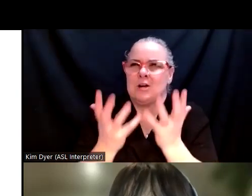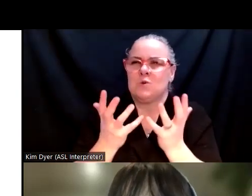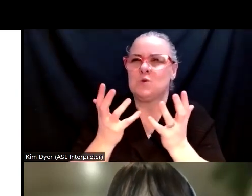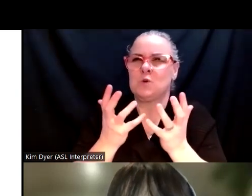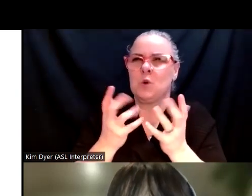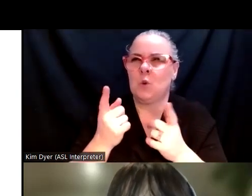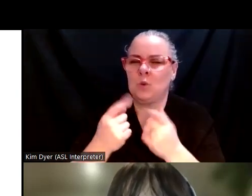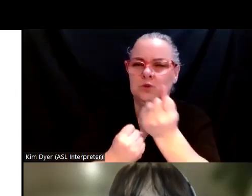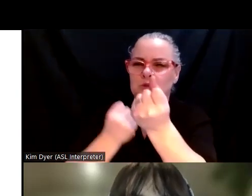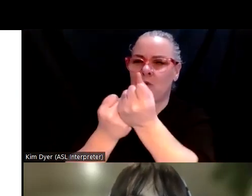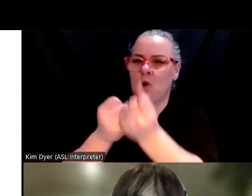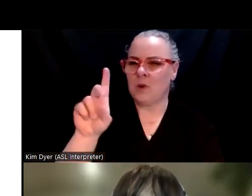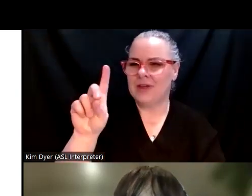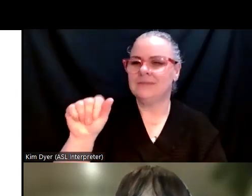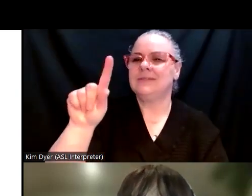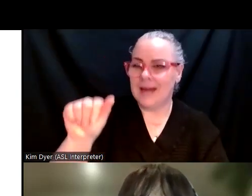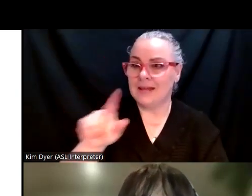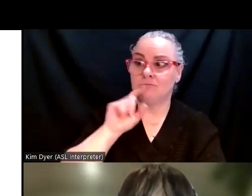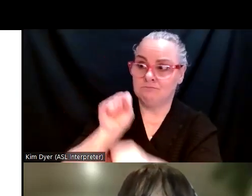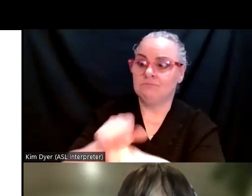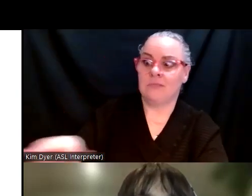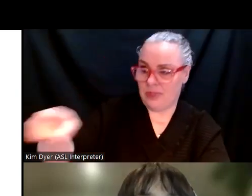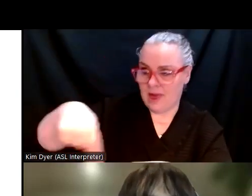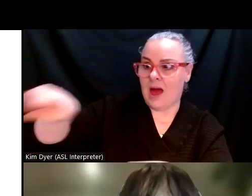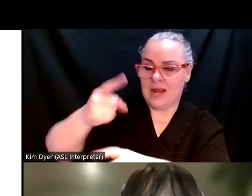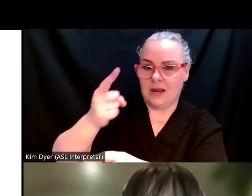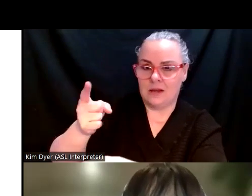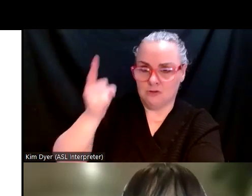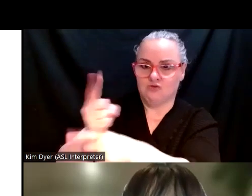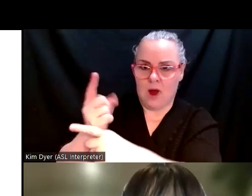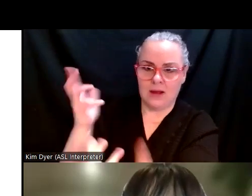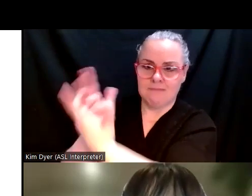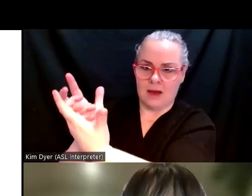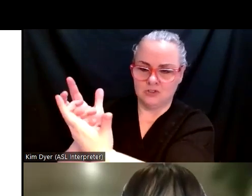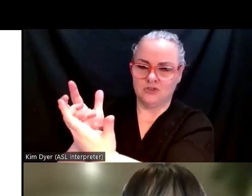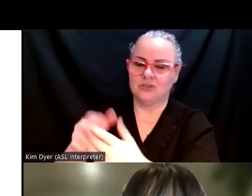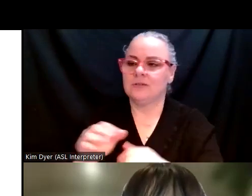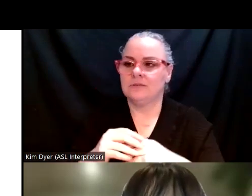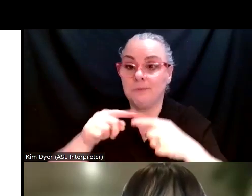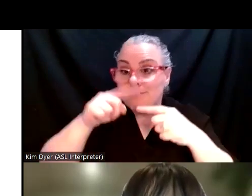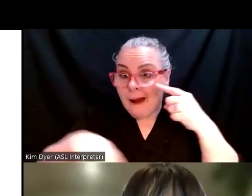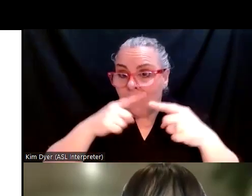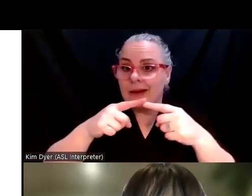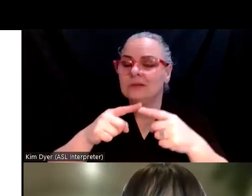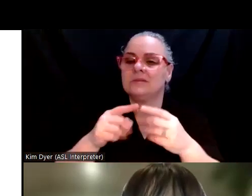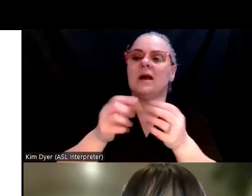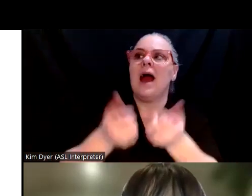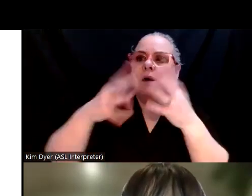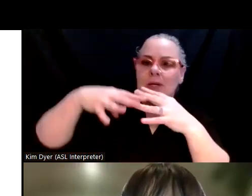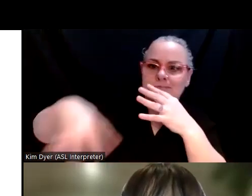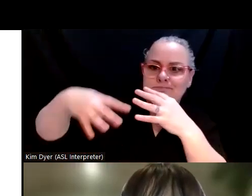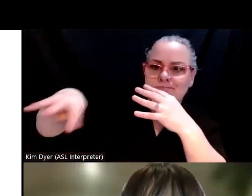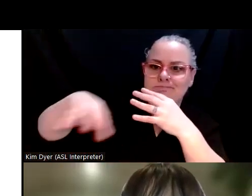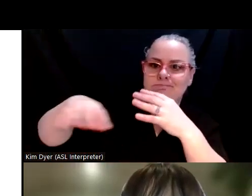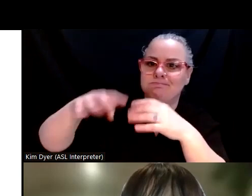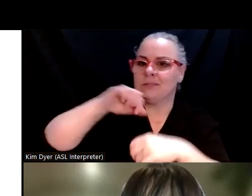actually support with data that they are where they are and the number of miles and the cumulative emissions that they're leaving behind